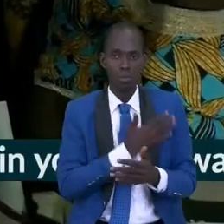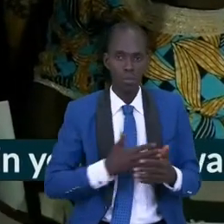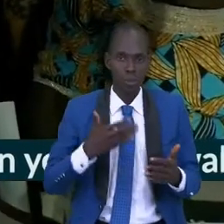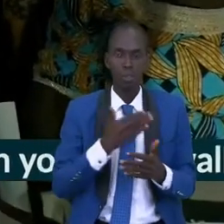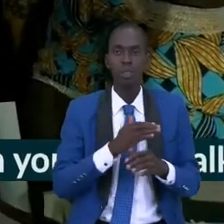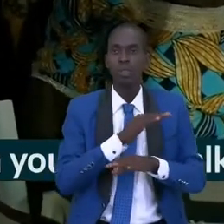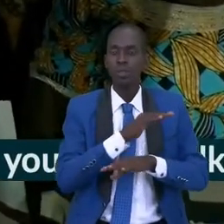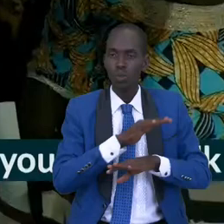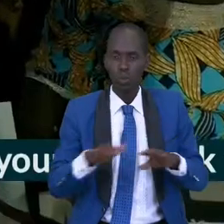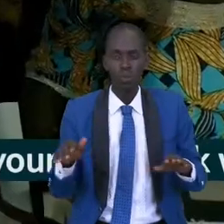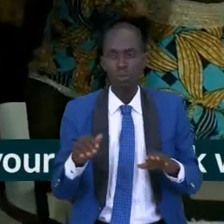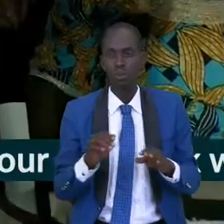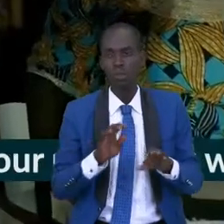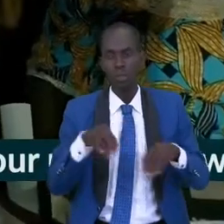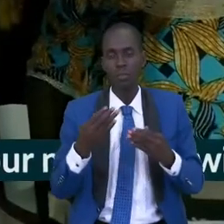wherever